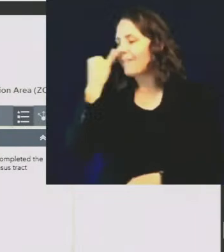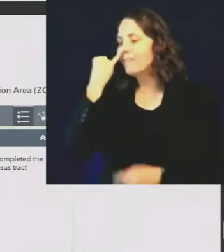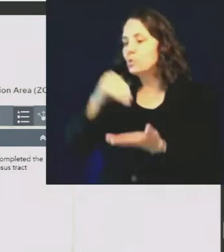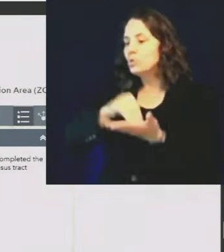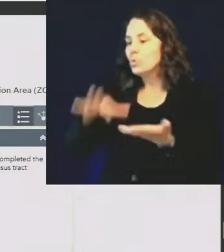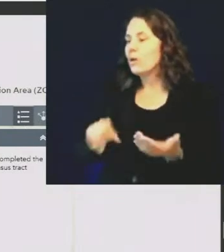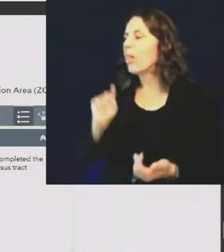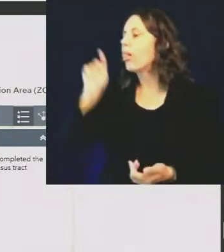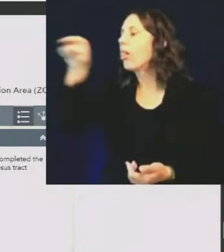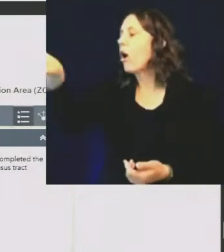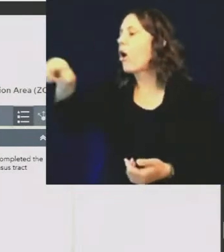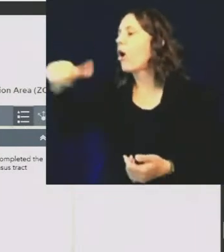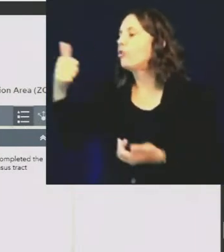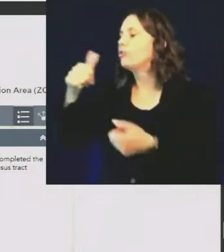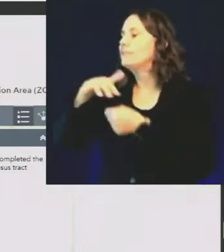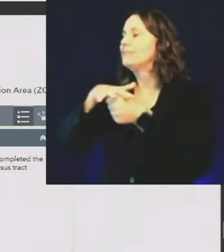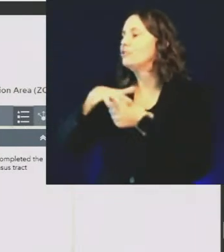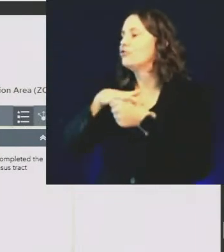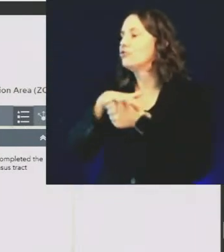So